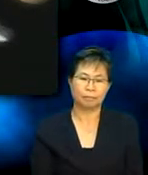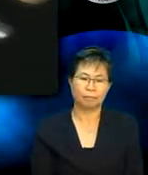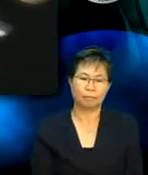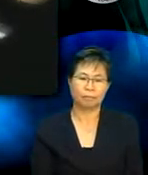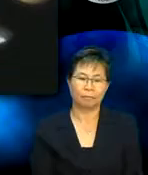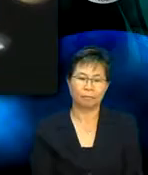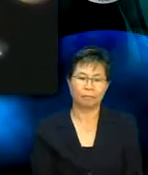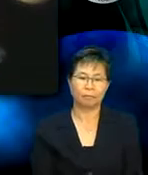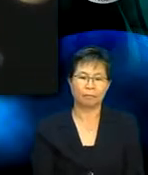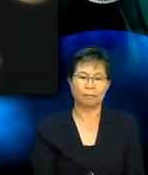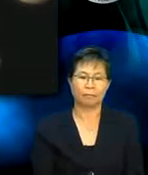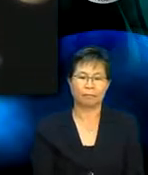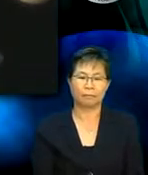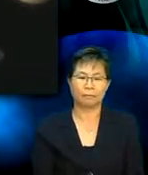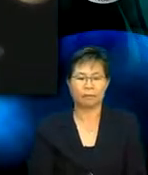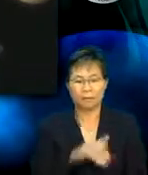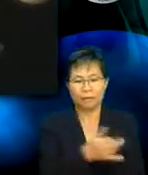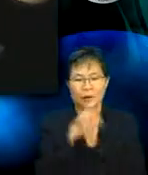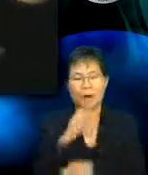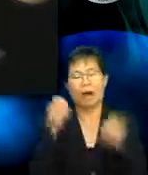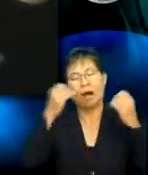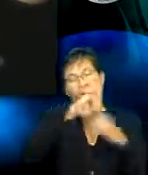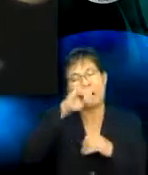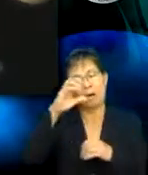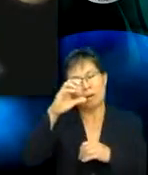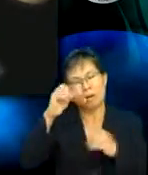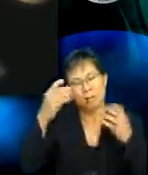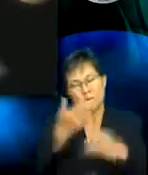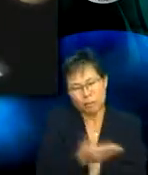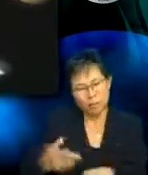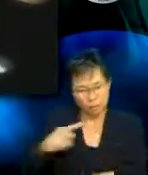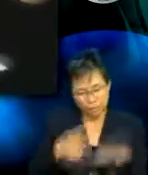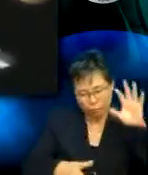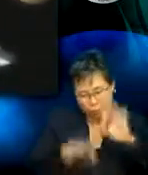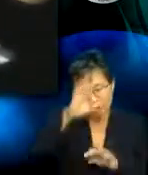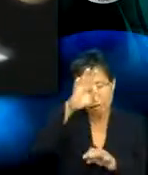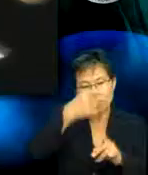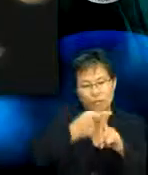There are hundreds of things that we can find out from remote sensing.